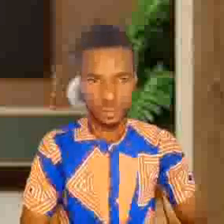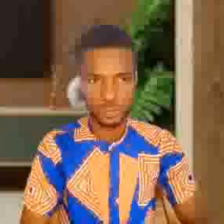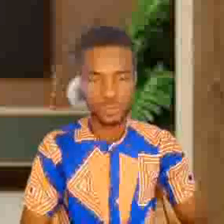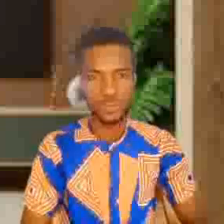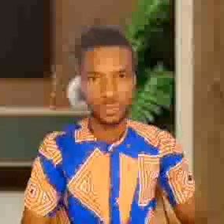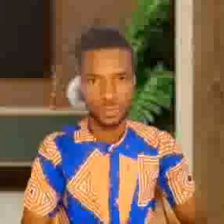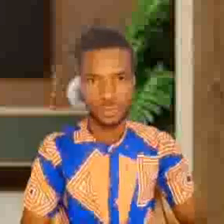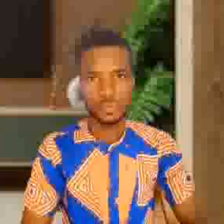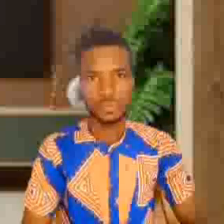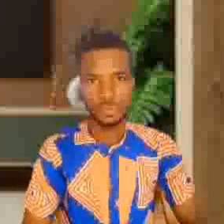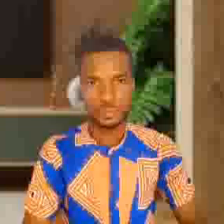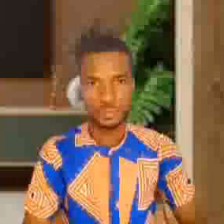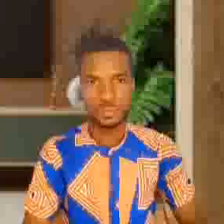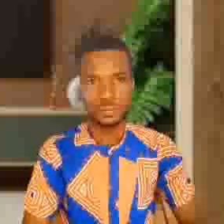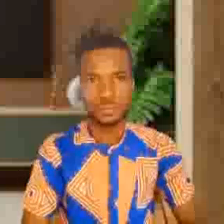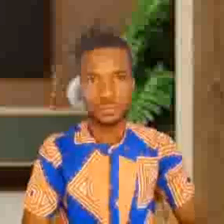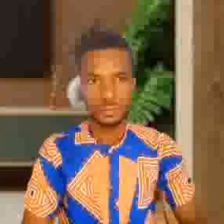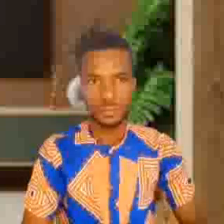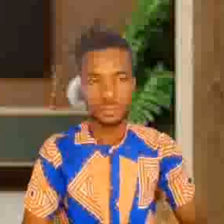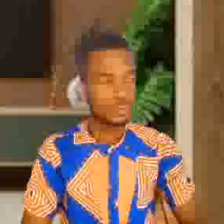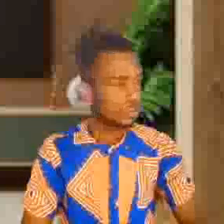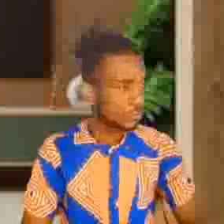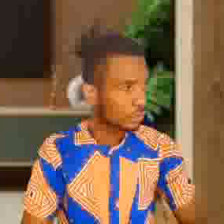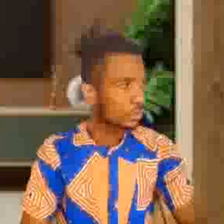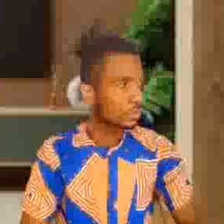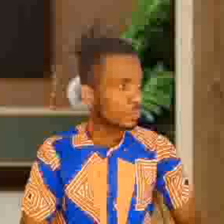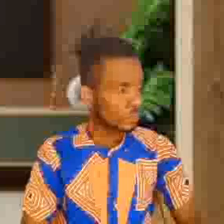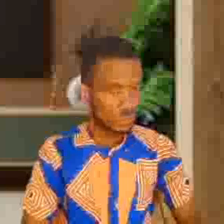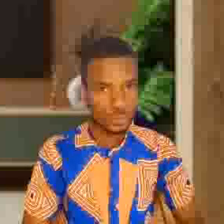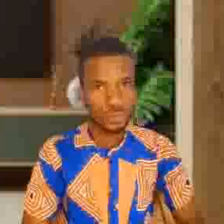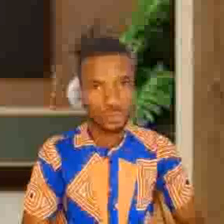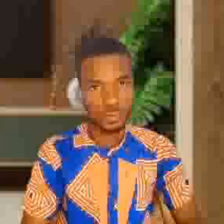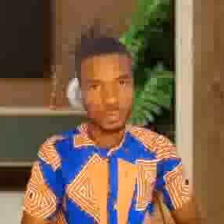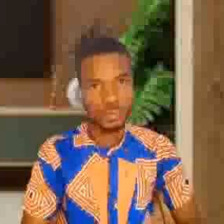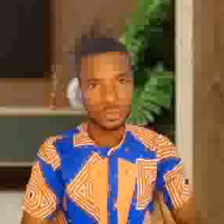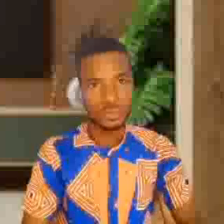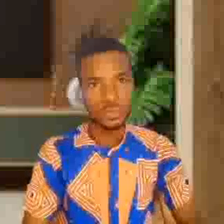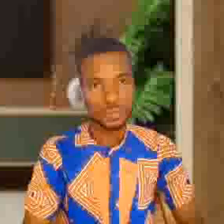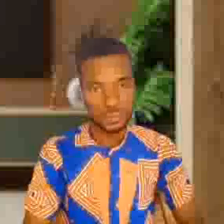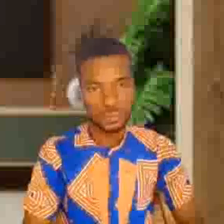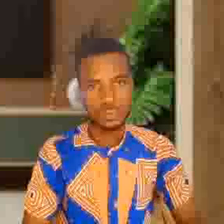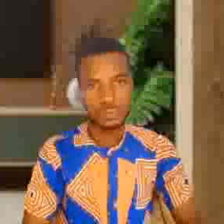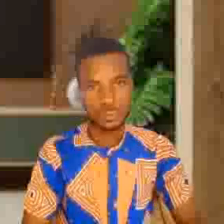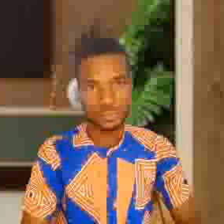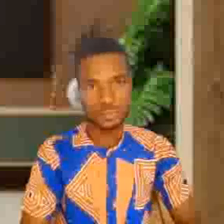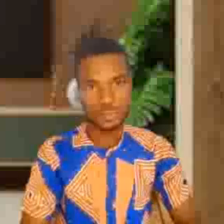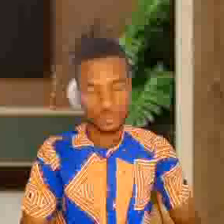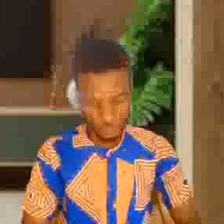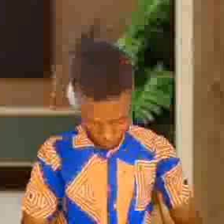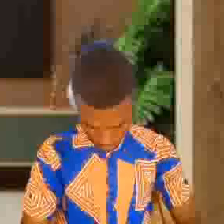harvest. And that's why in the teaching, we want to bring the issues in the sequence of priority.